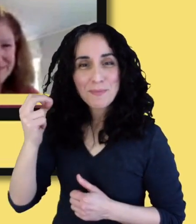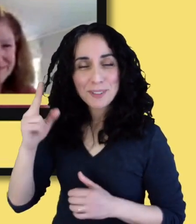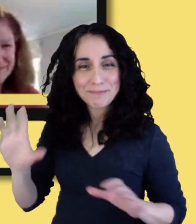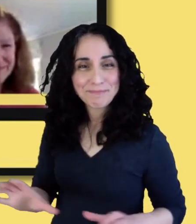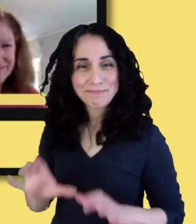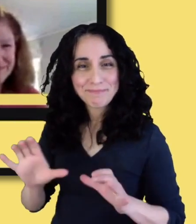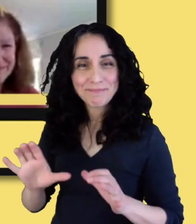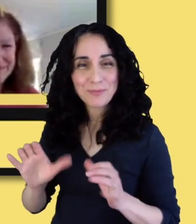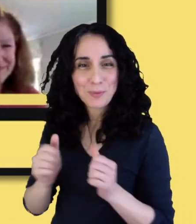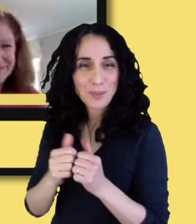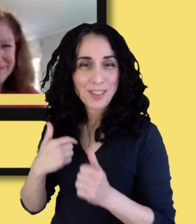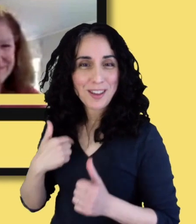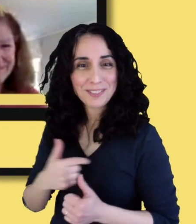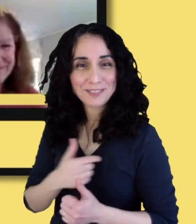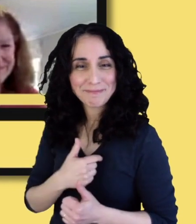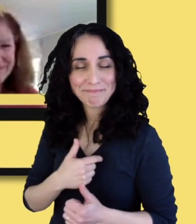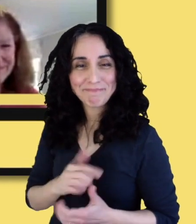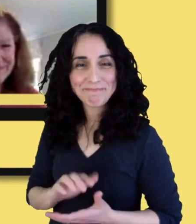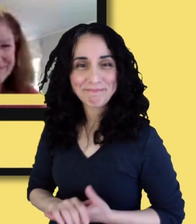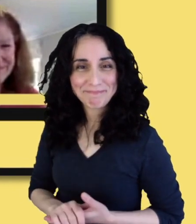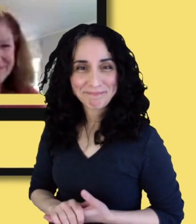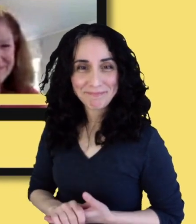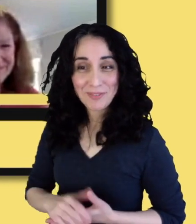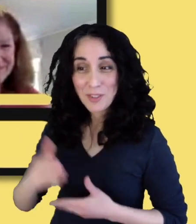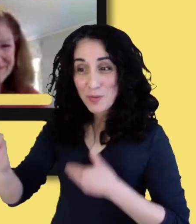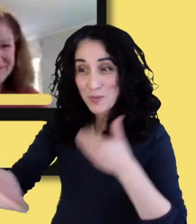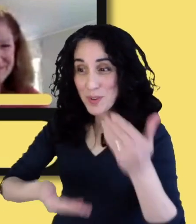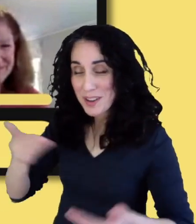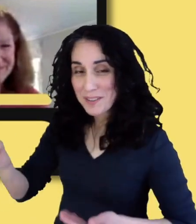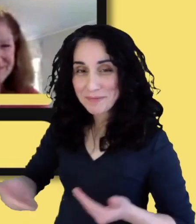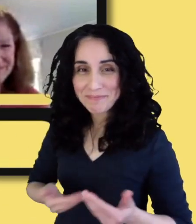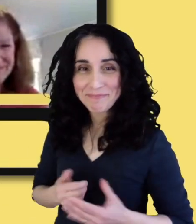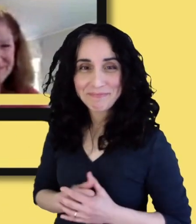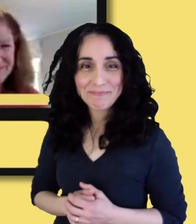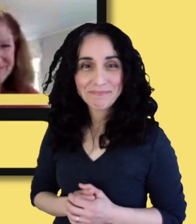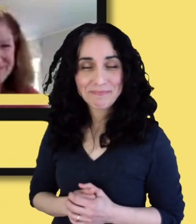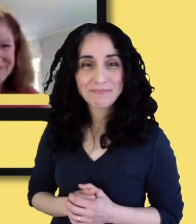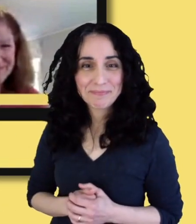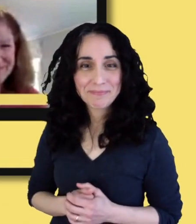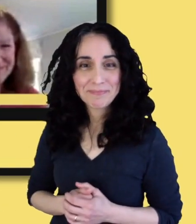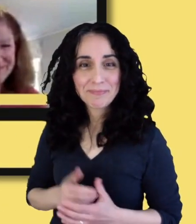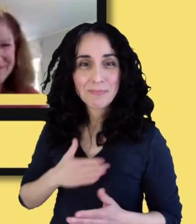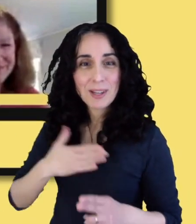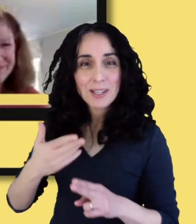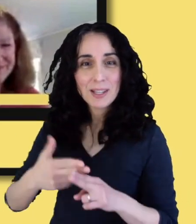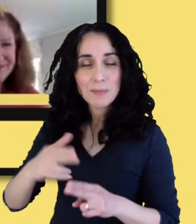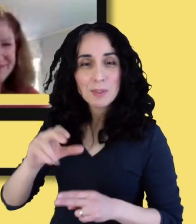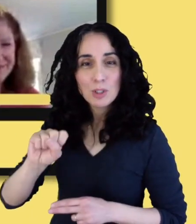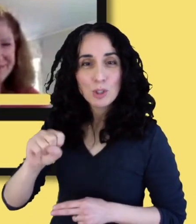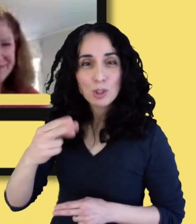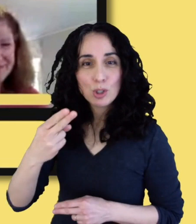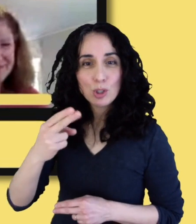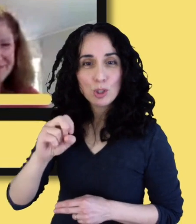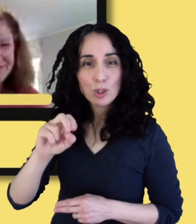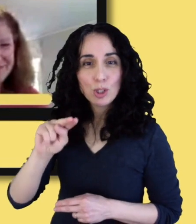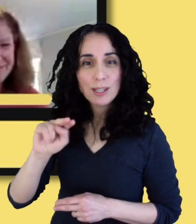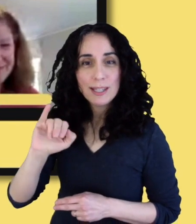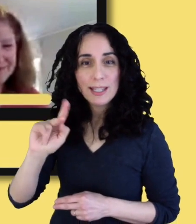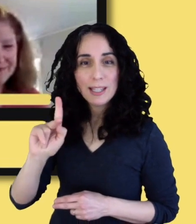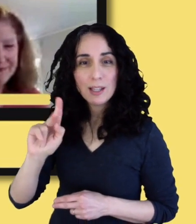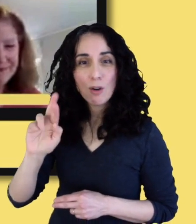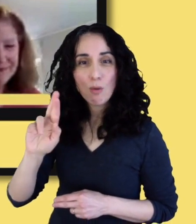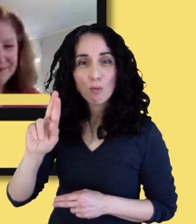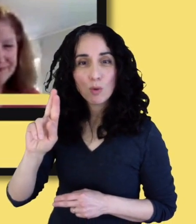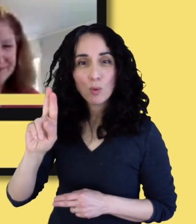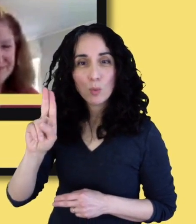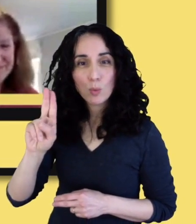midday activity and spend it with us. So welcome to everyone who might be watching. My name is Shanique Ruiz, and I'm on team